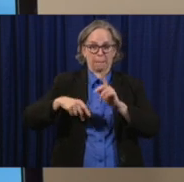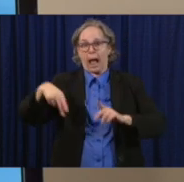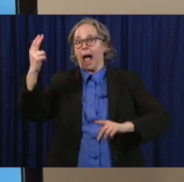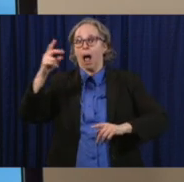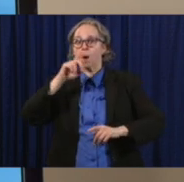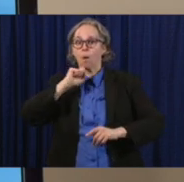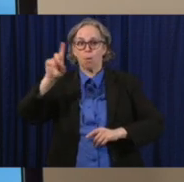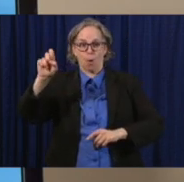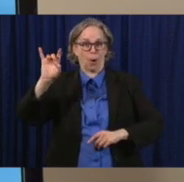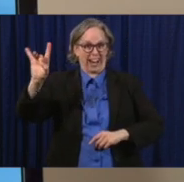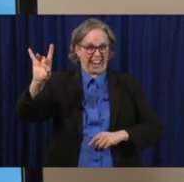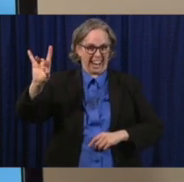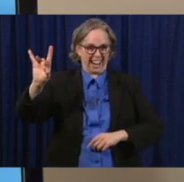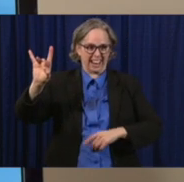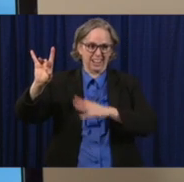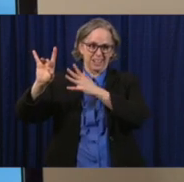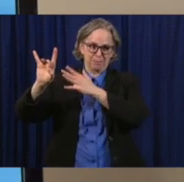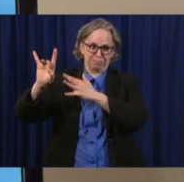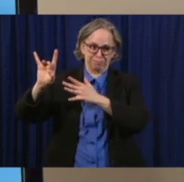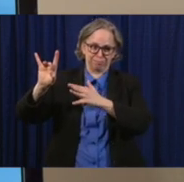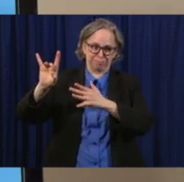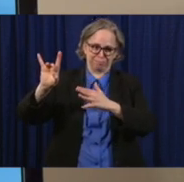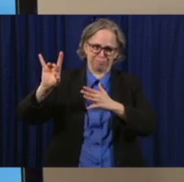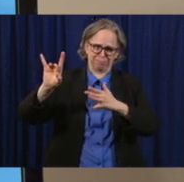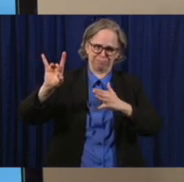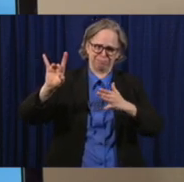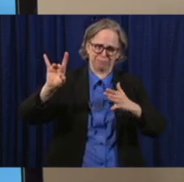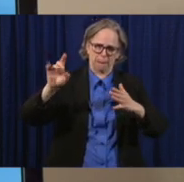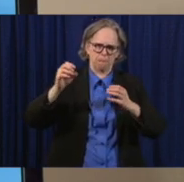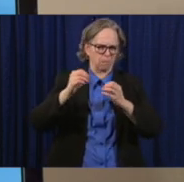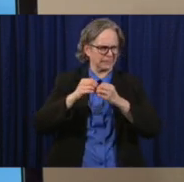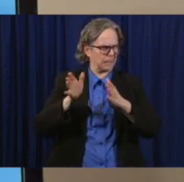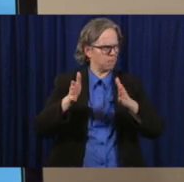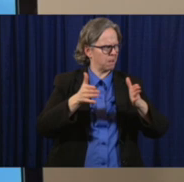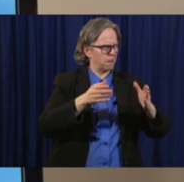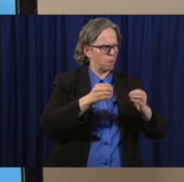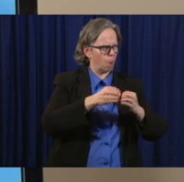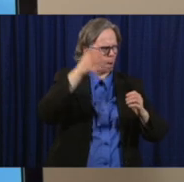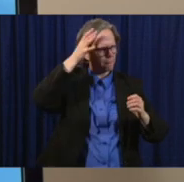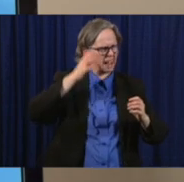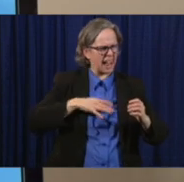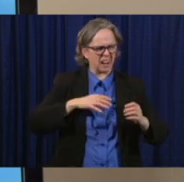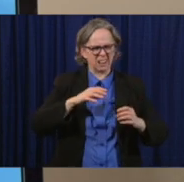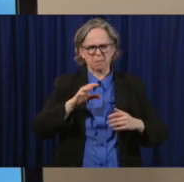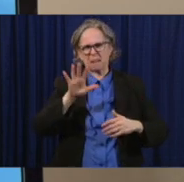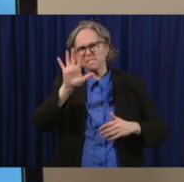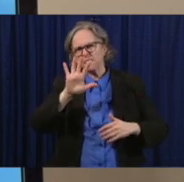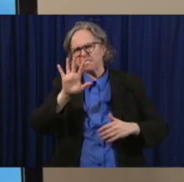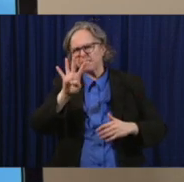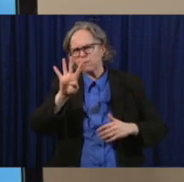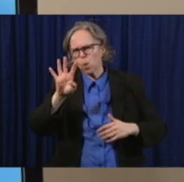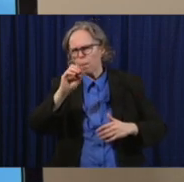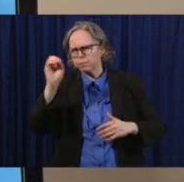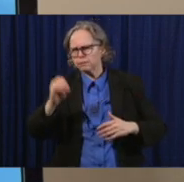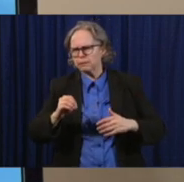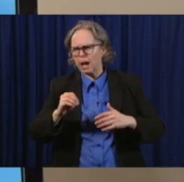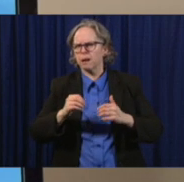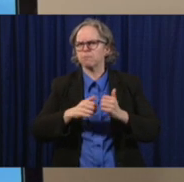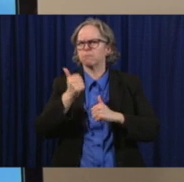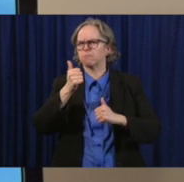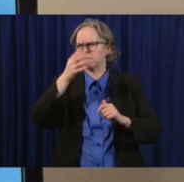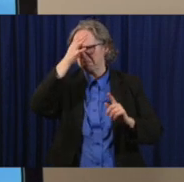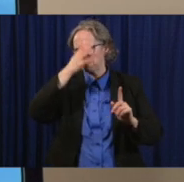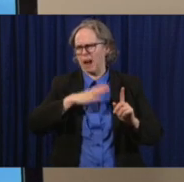is still skewing toward the male, actually, with 54% of our cases being male. Next